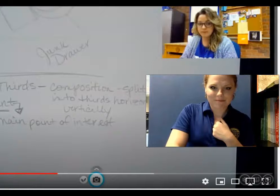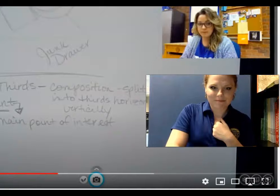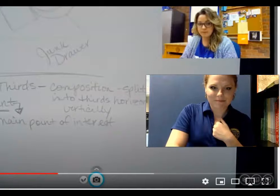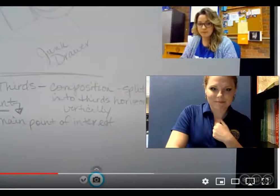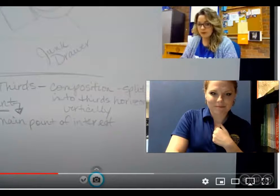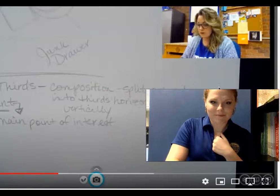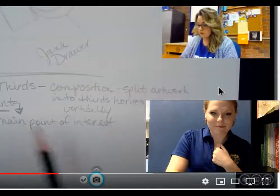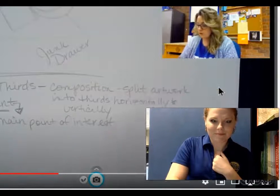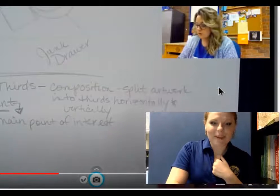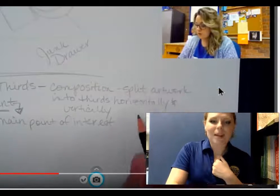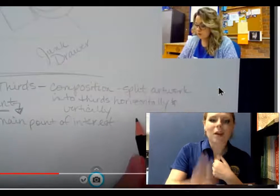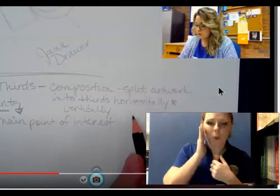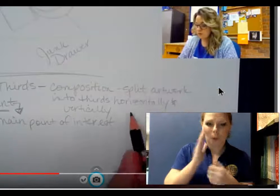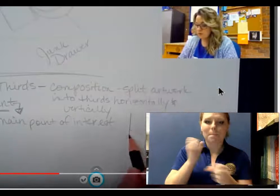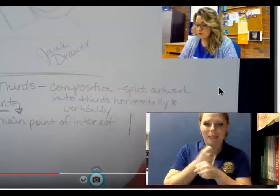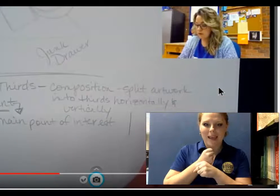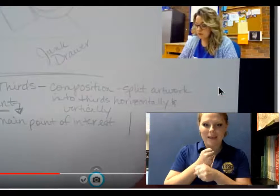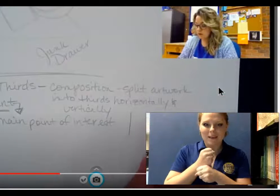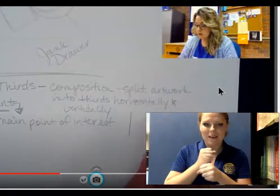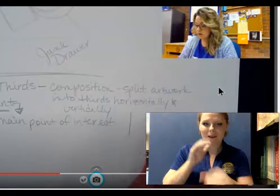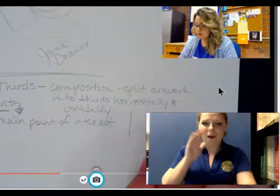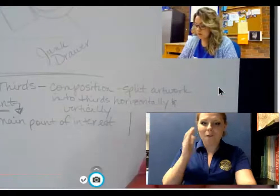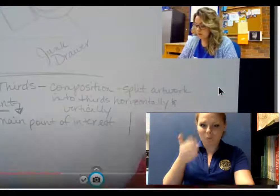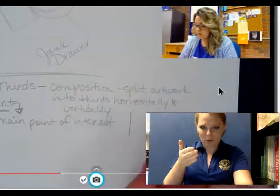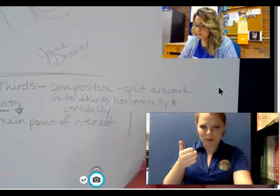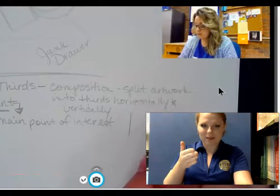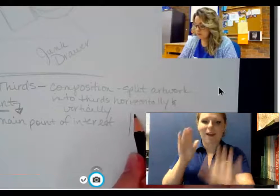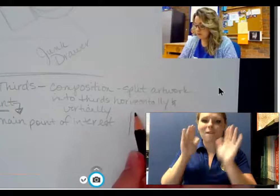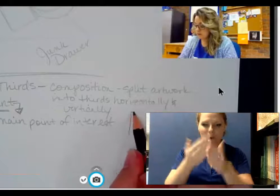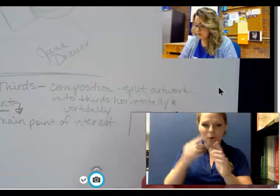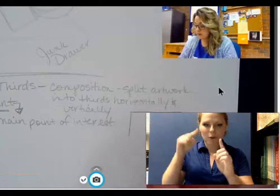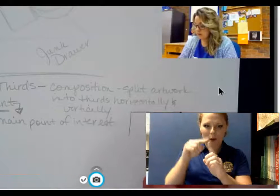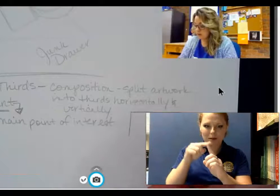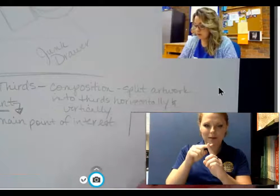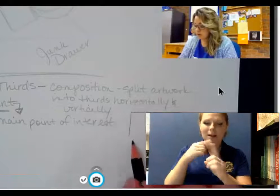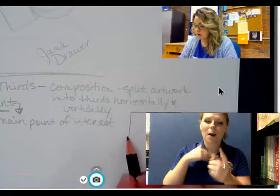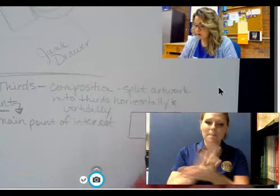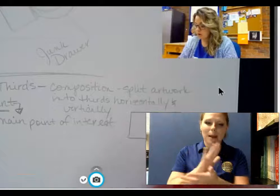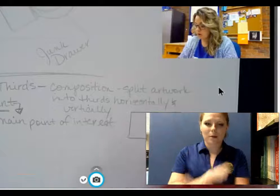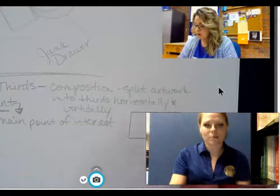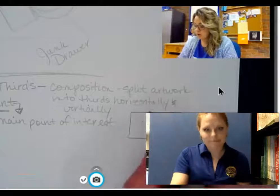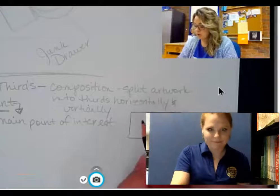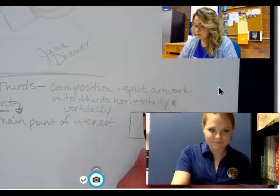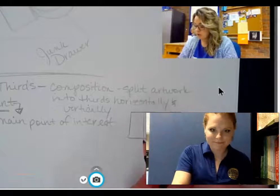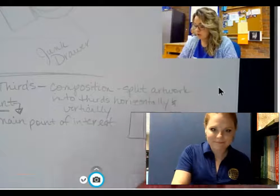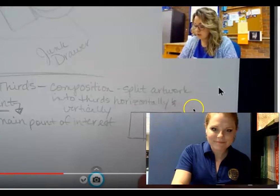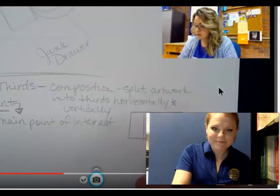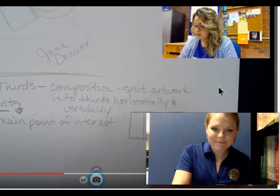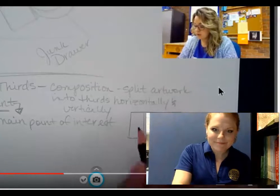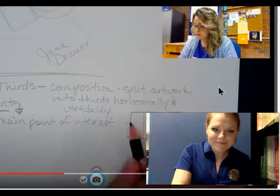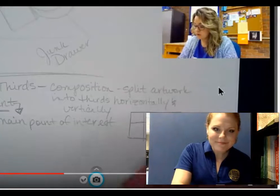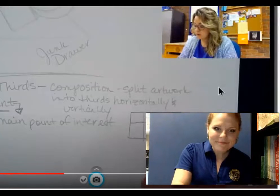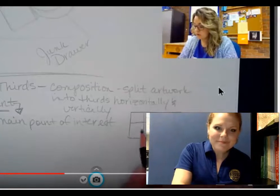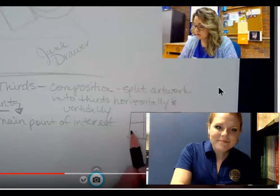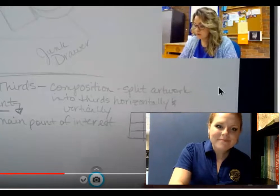point. So these would be our, here's our paper, here's our artwork. We're splitting